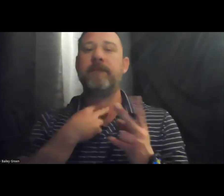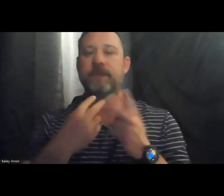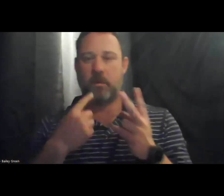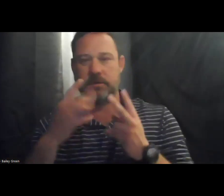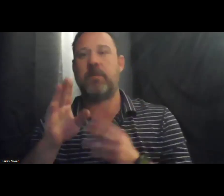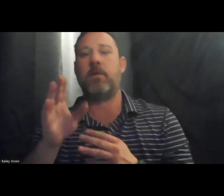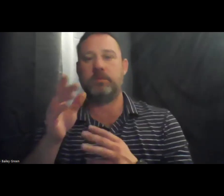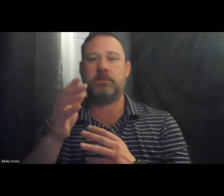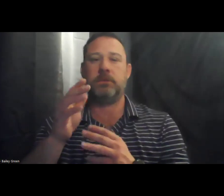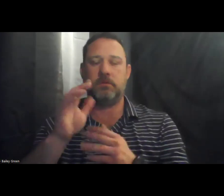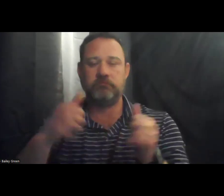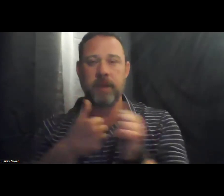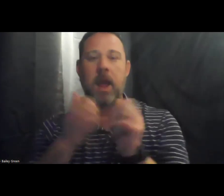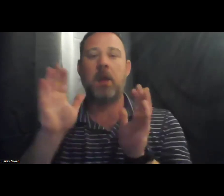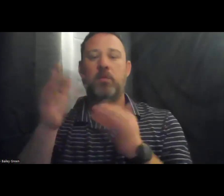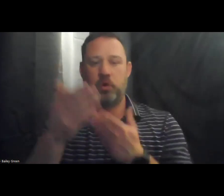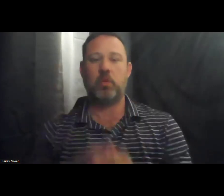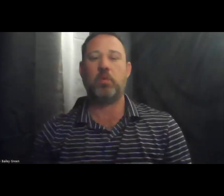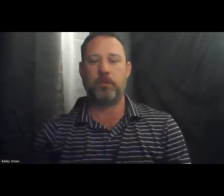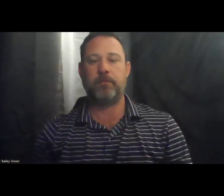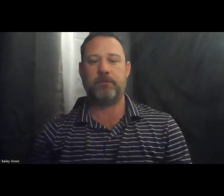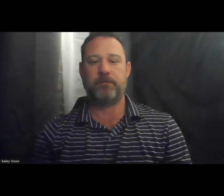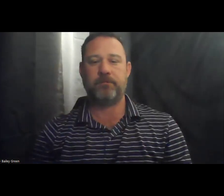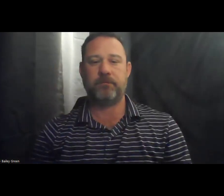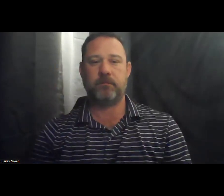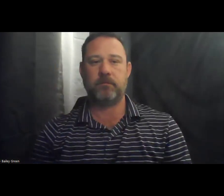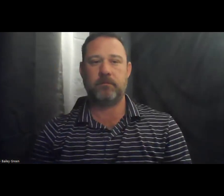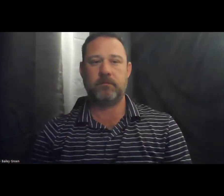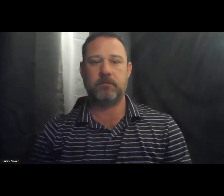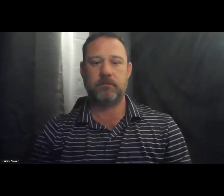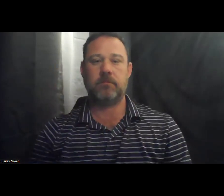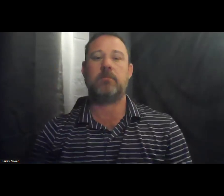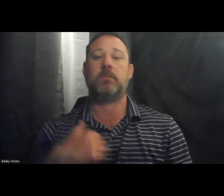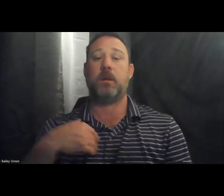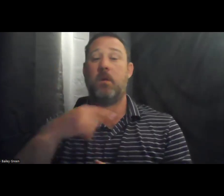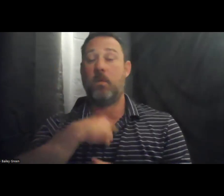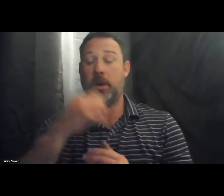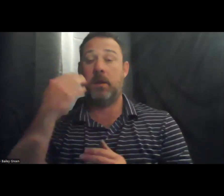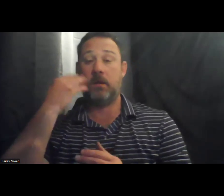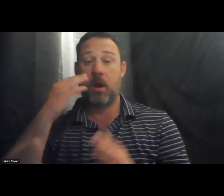back rooms. And we know, based on historic